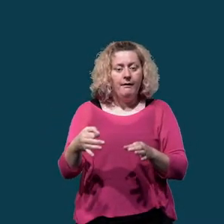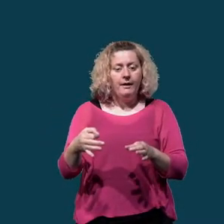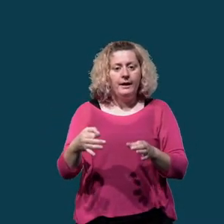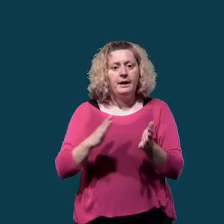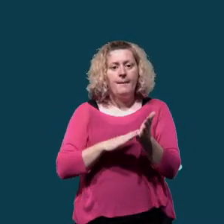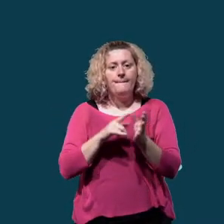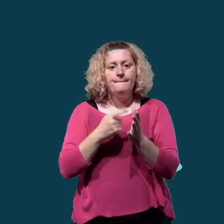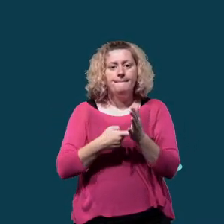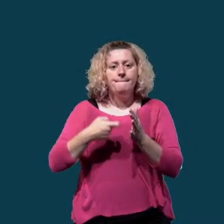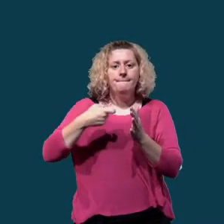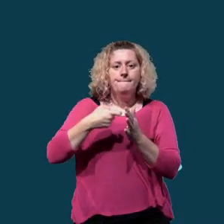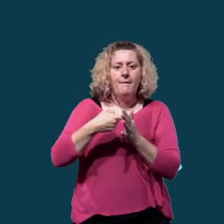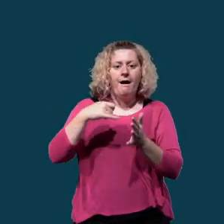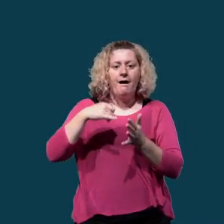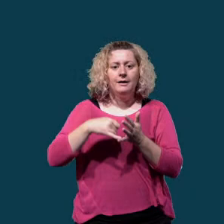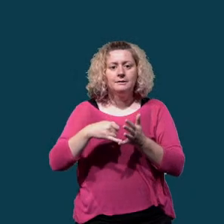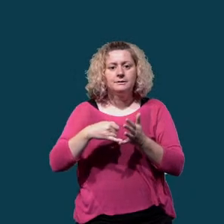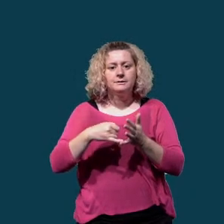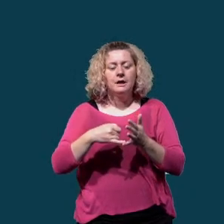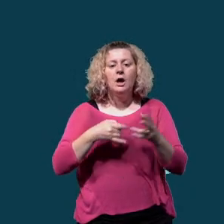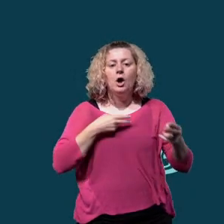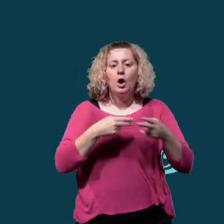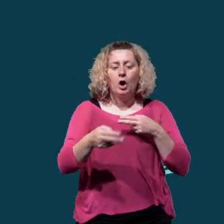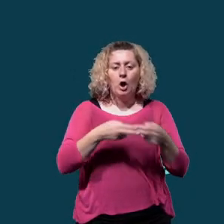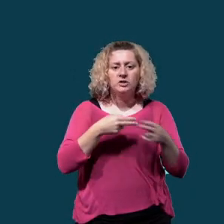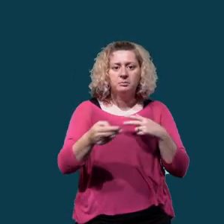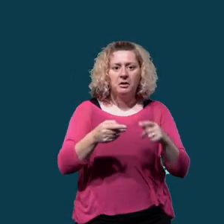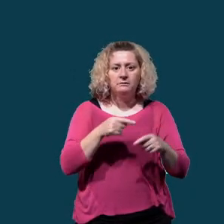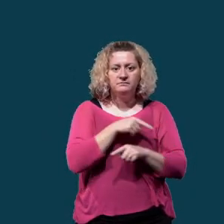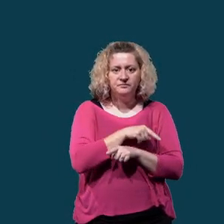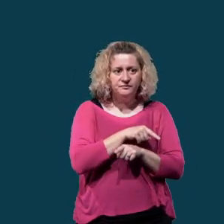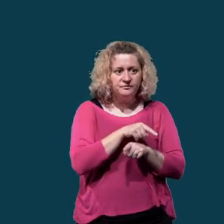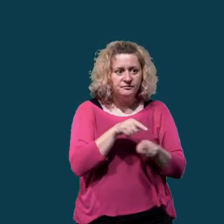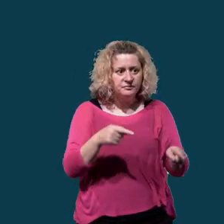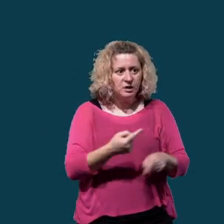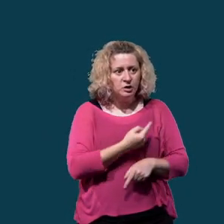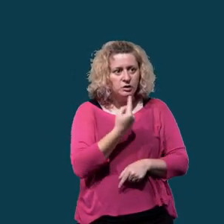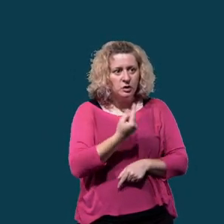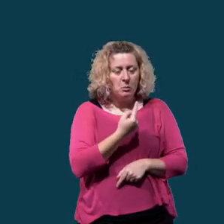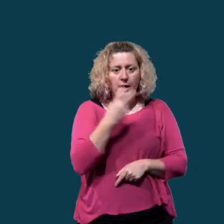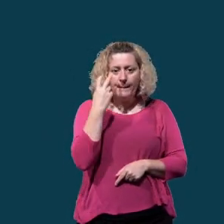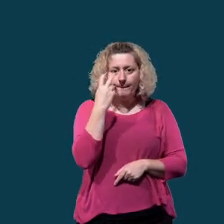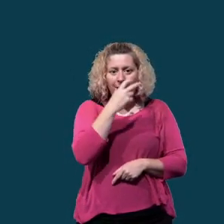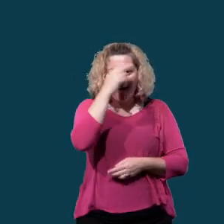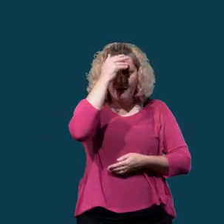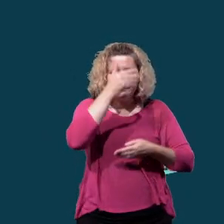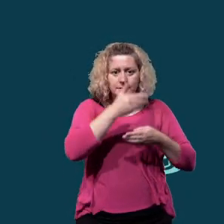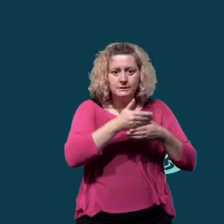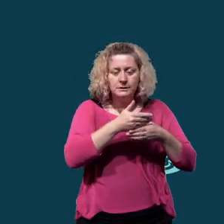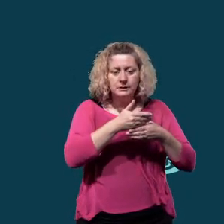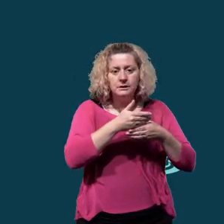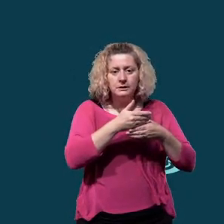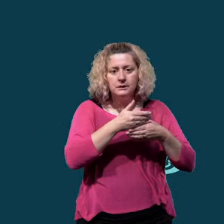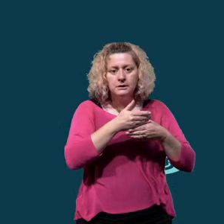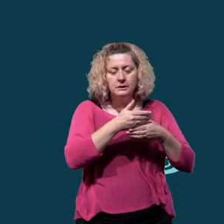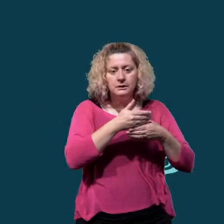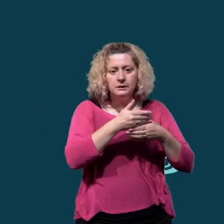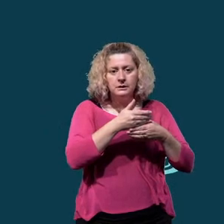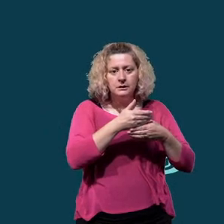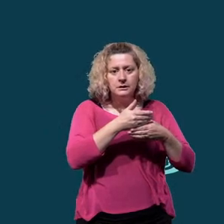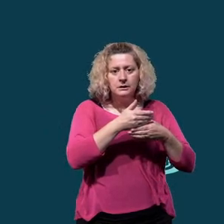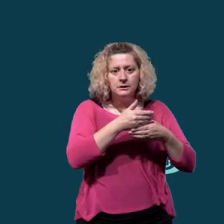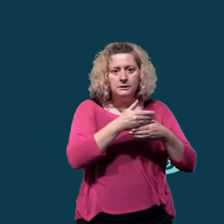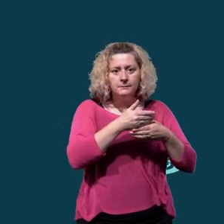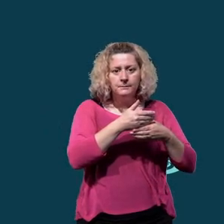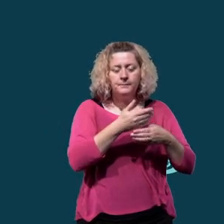blind. So whatever passage you look at in Mark's gospel, someone's going to be blind, and they're going to be blind. Could we